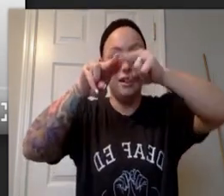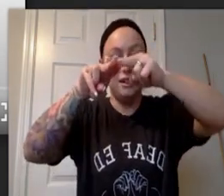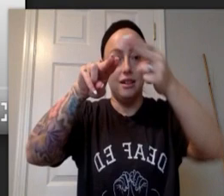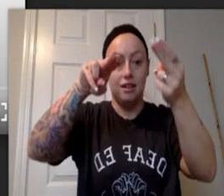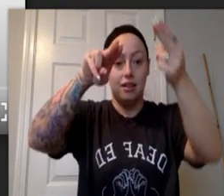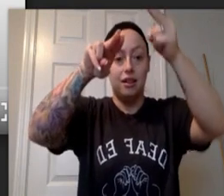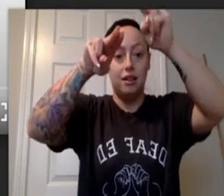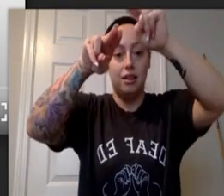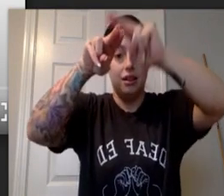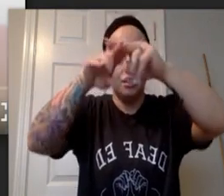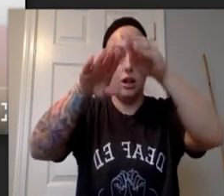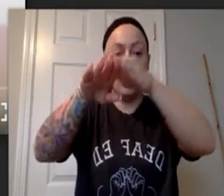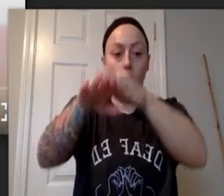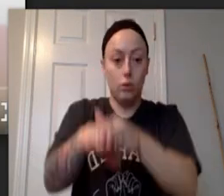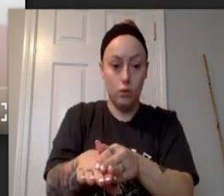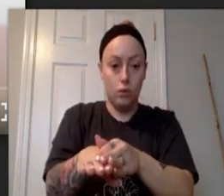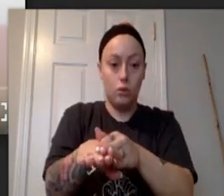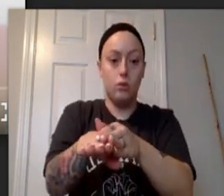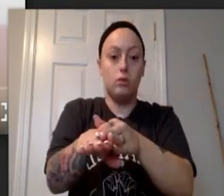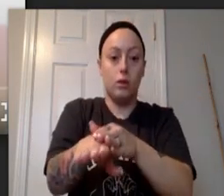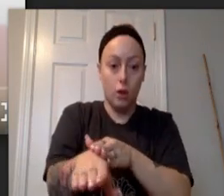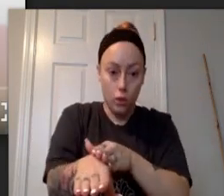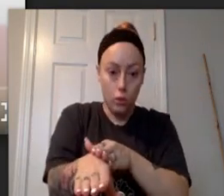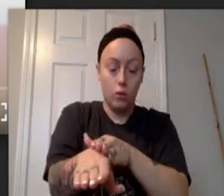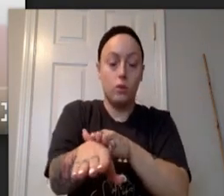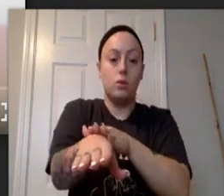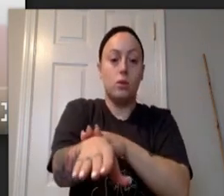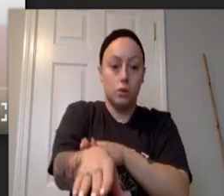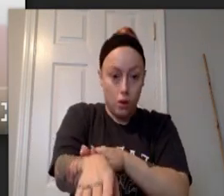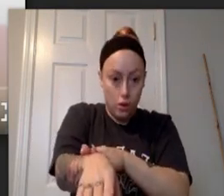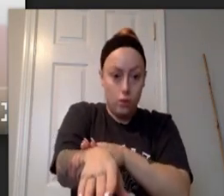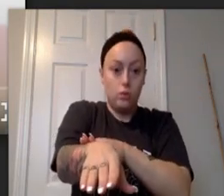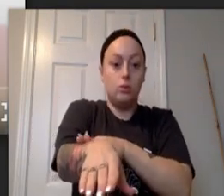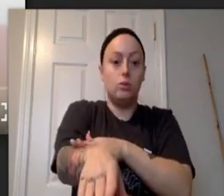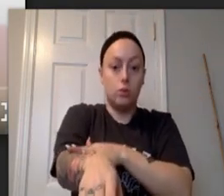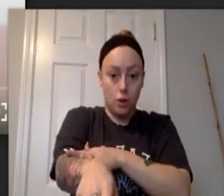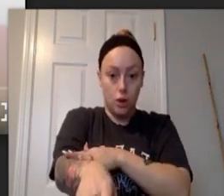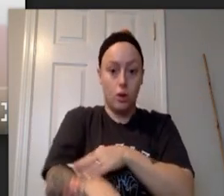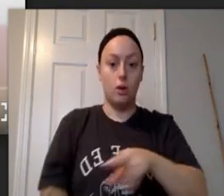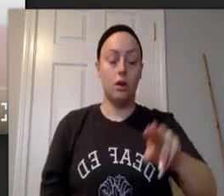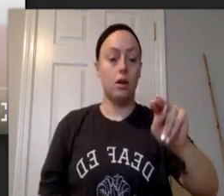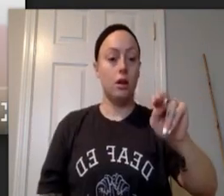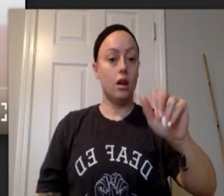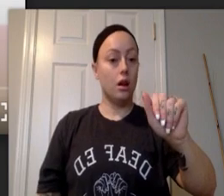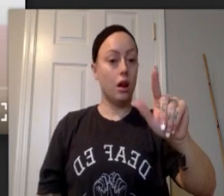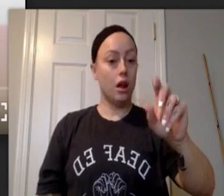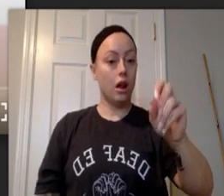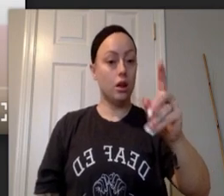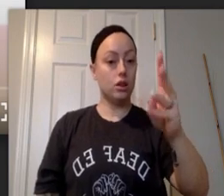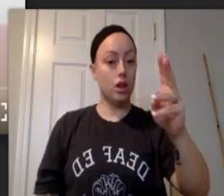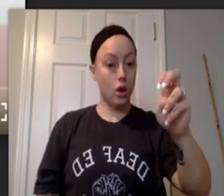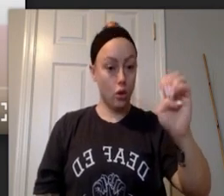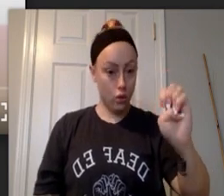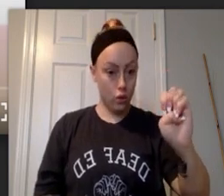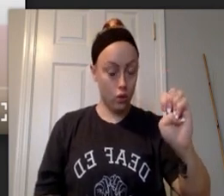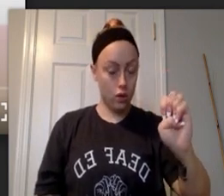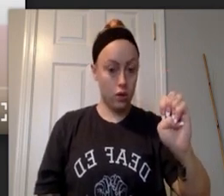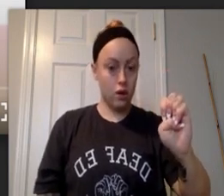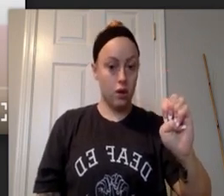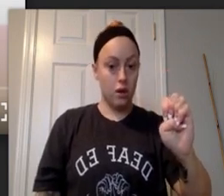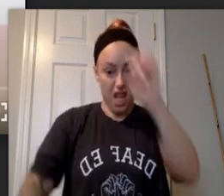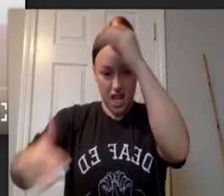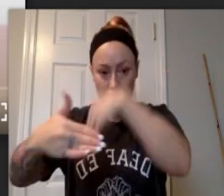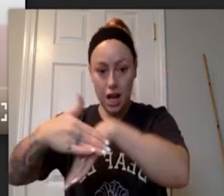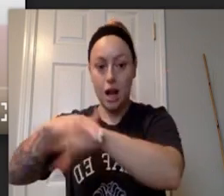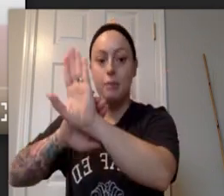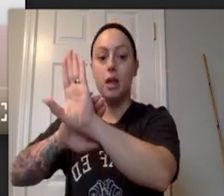slower everything gets. Now, what the naloxone does is it is able to come into those receptors and kick out